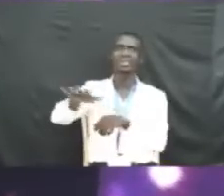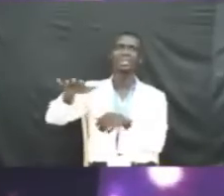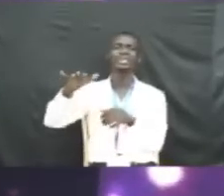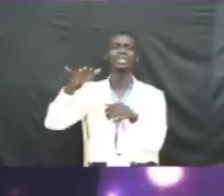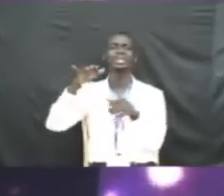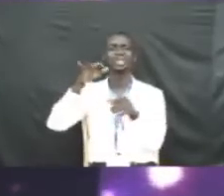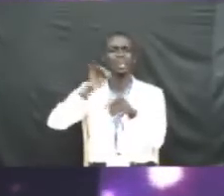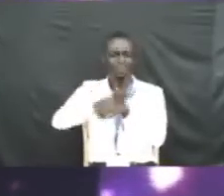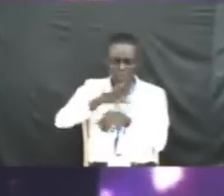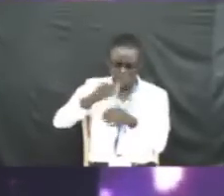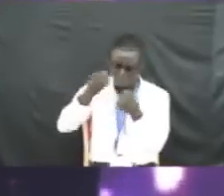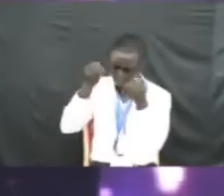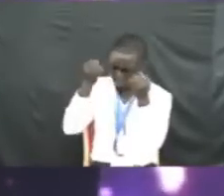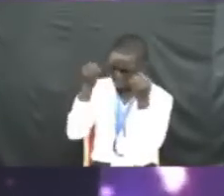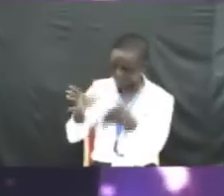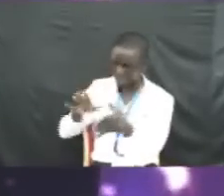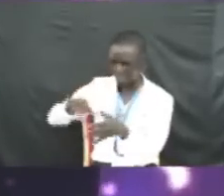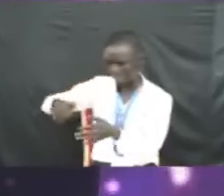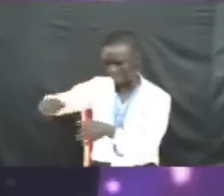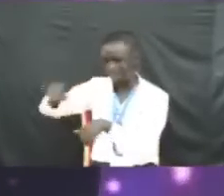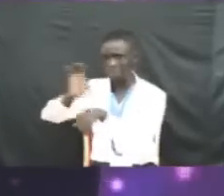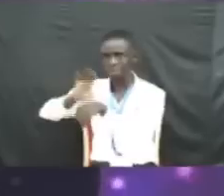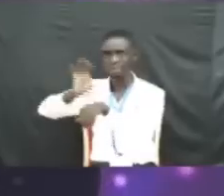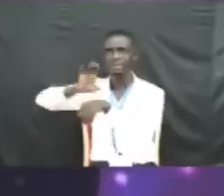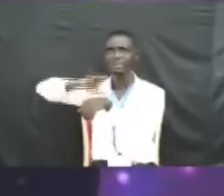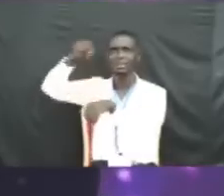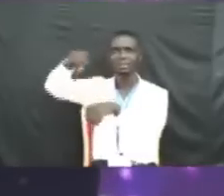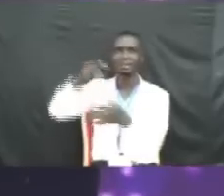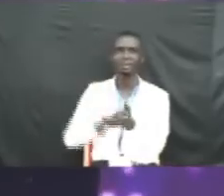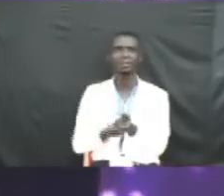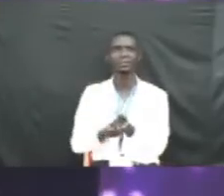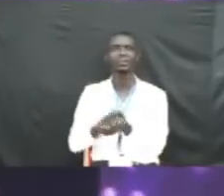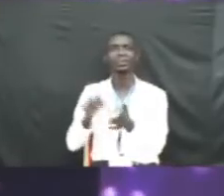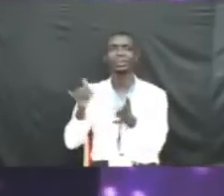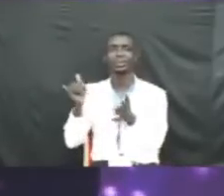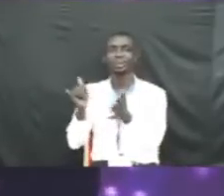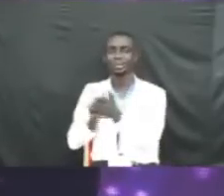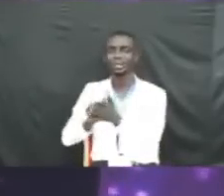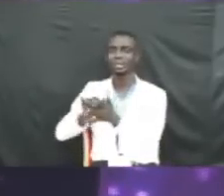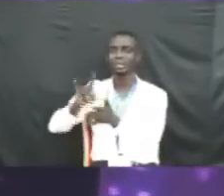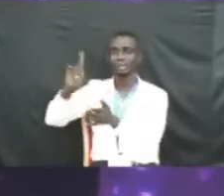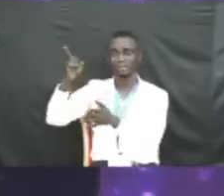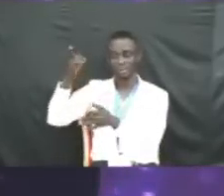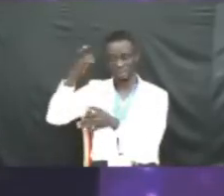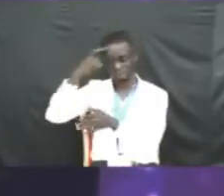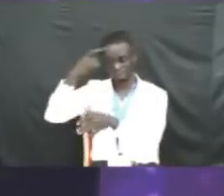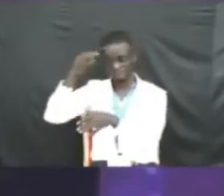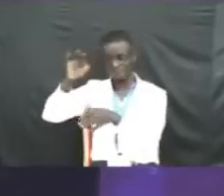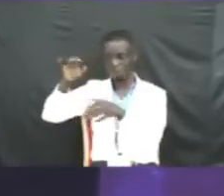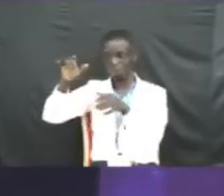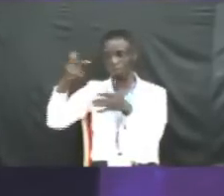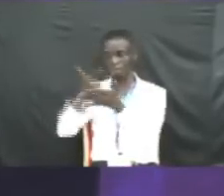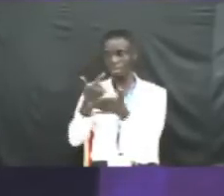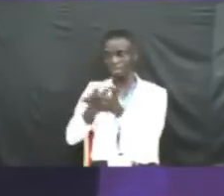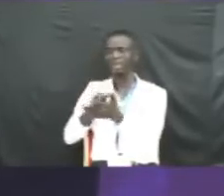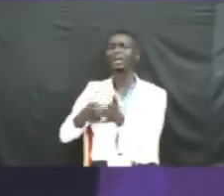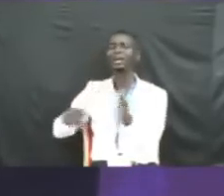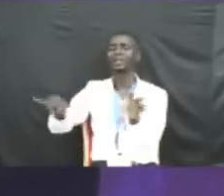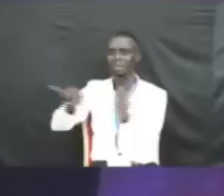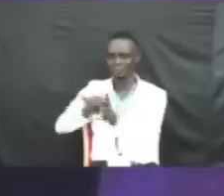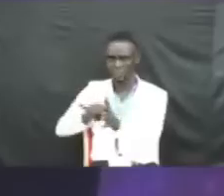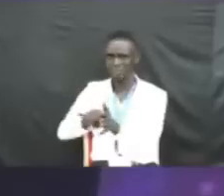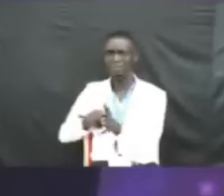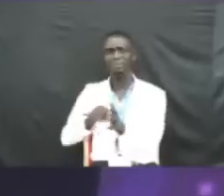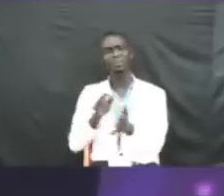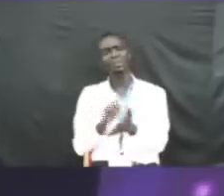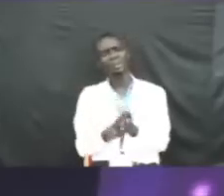impacted many churches. This the government of Ghana fully recognizes. Ladies and gentlemen, it is